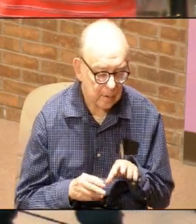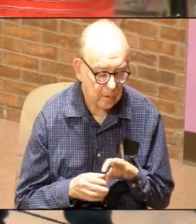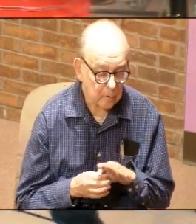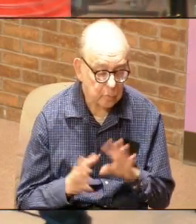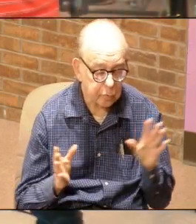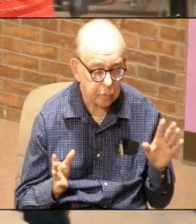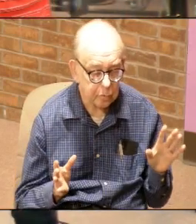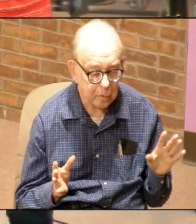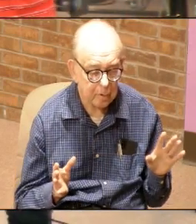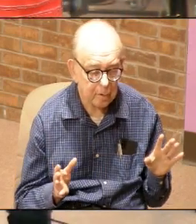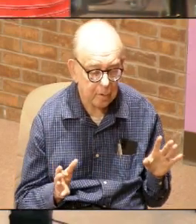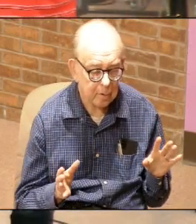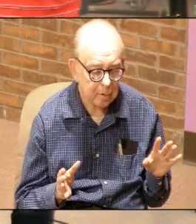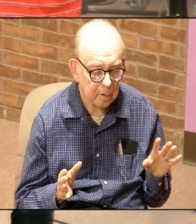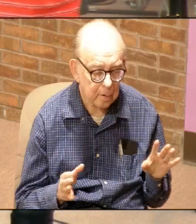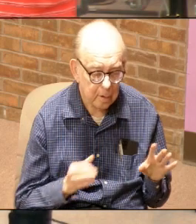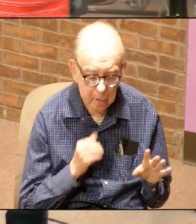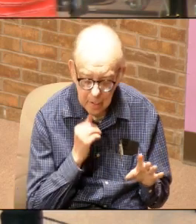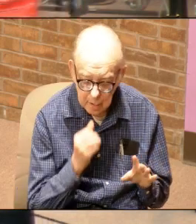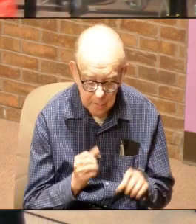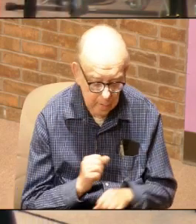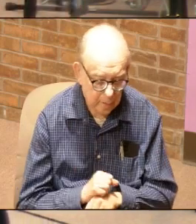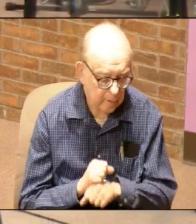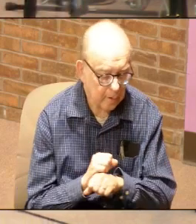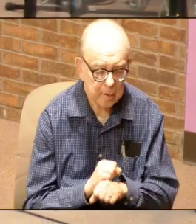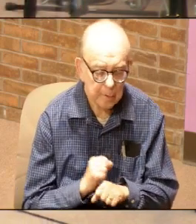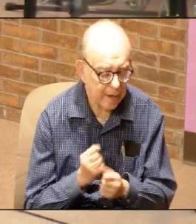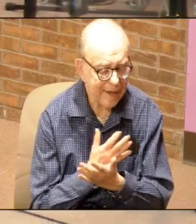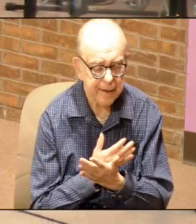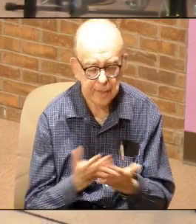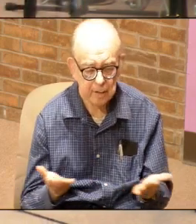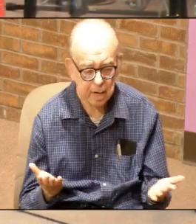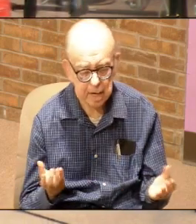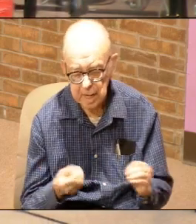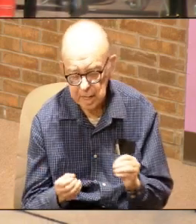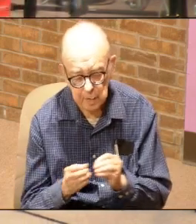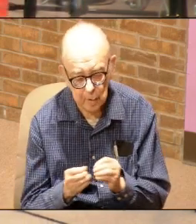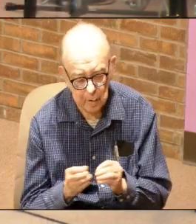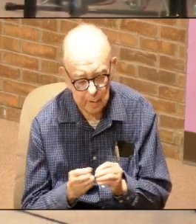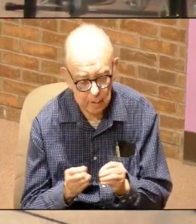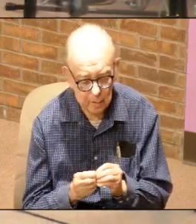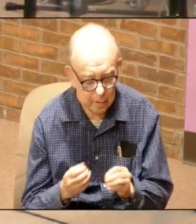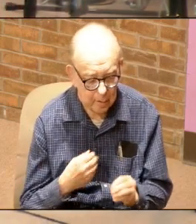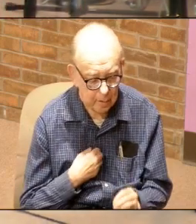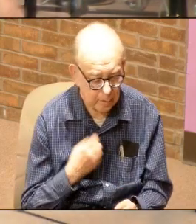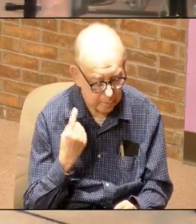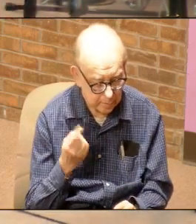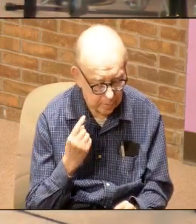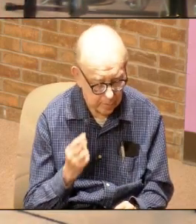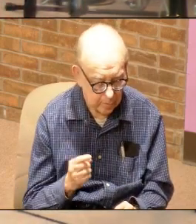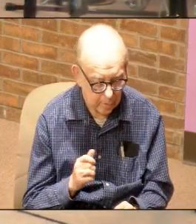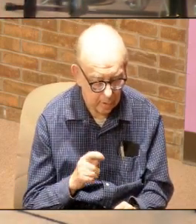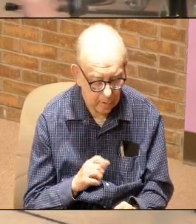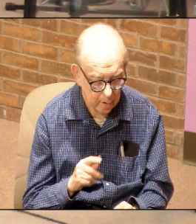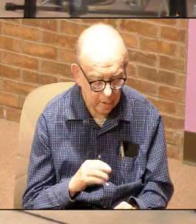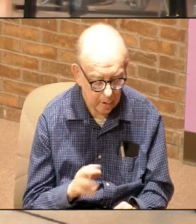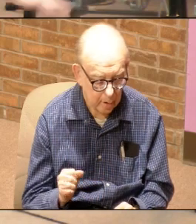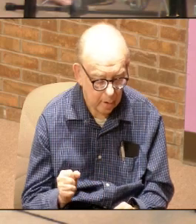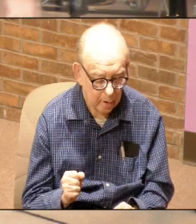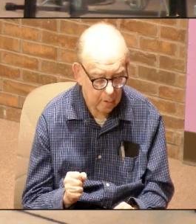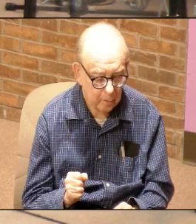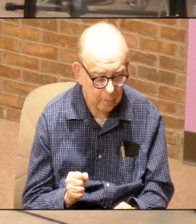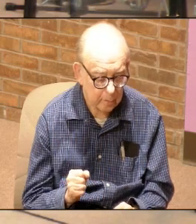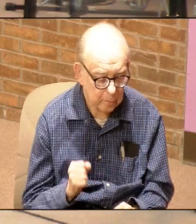Unloosed, not bound by anything anymore. And I don't think that Lazarus just kind of strolled out